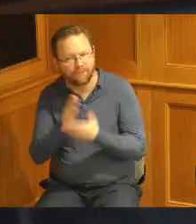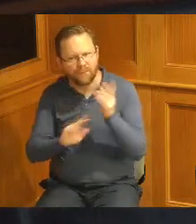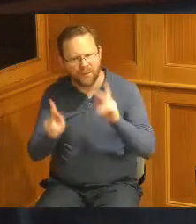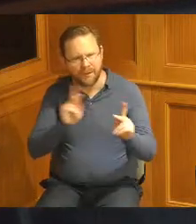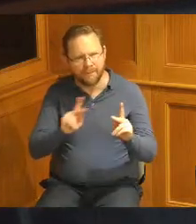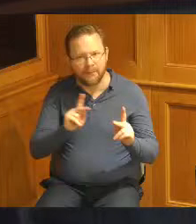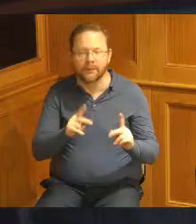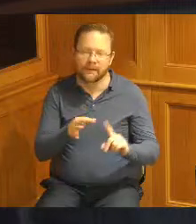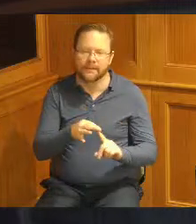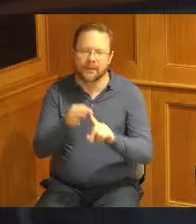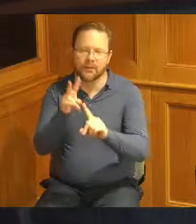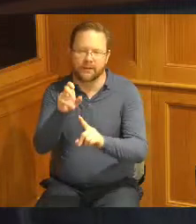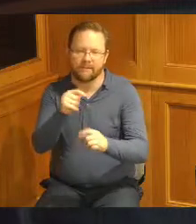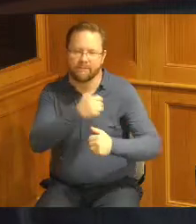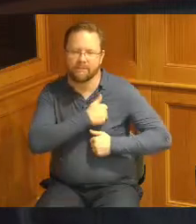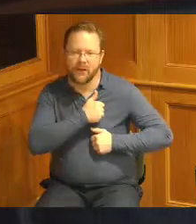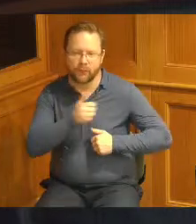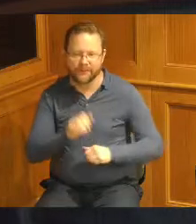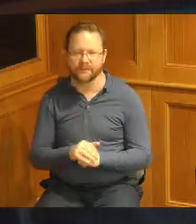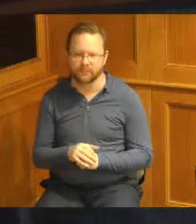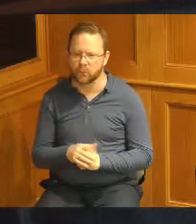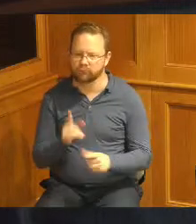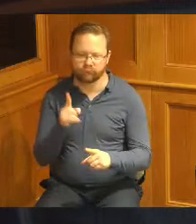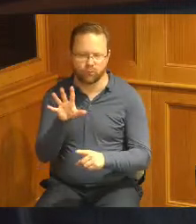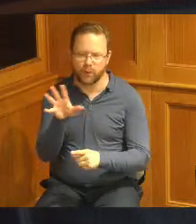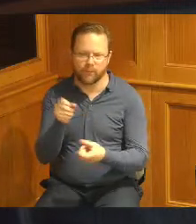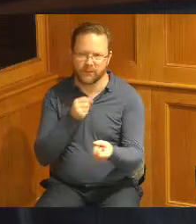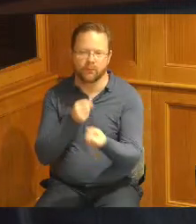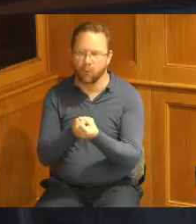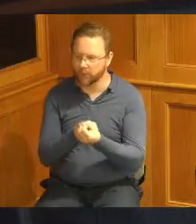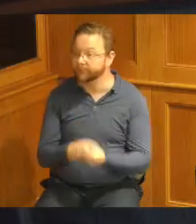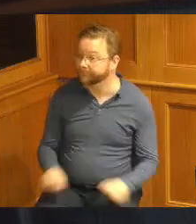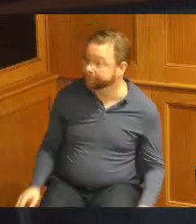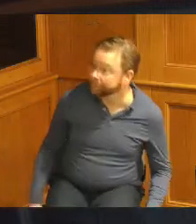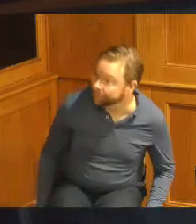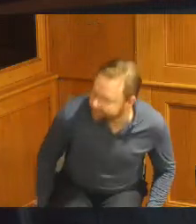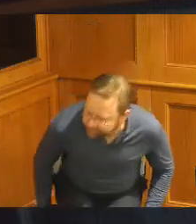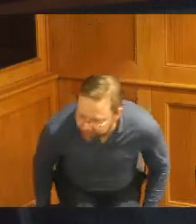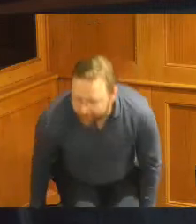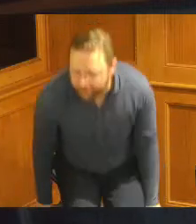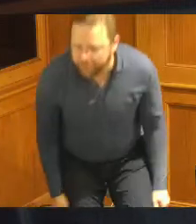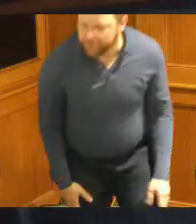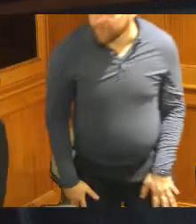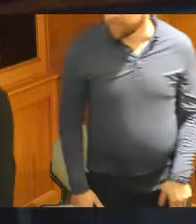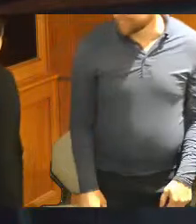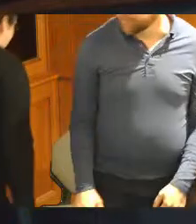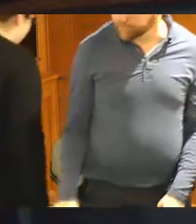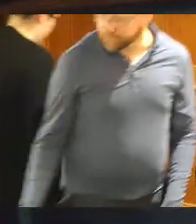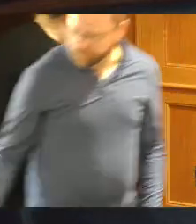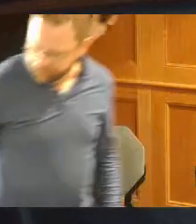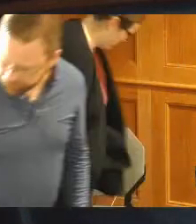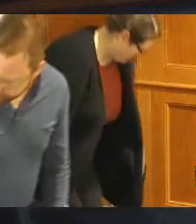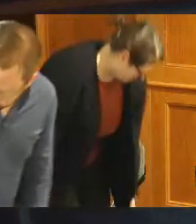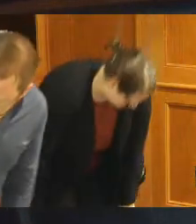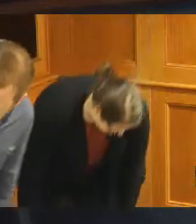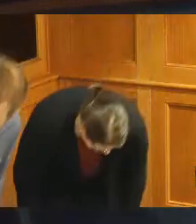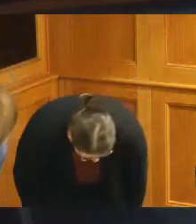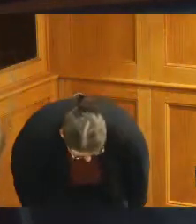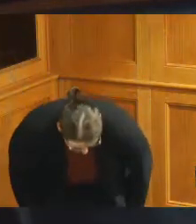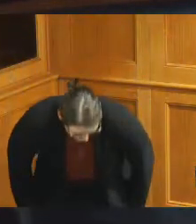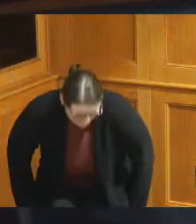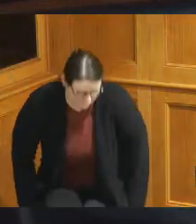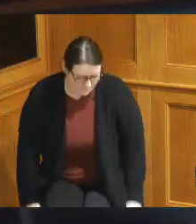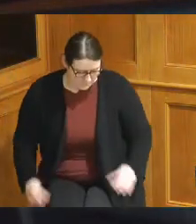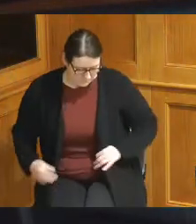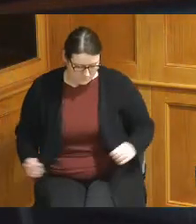especially veterans. So I'm 100% there with you on that one. And then I just want to clarify, the large event grant, which